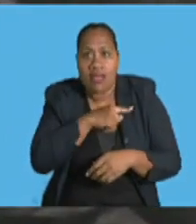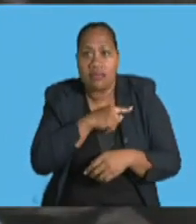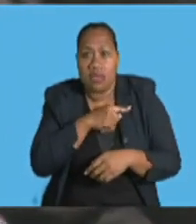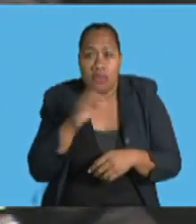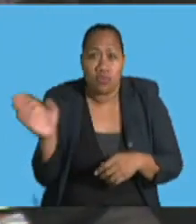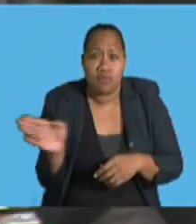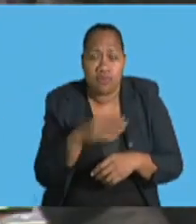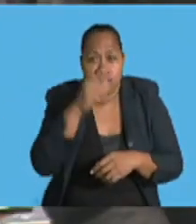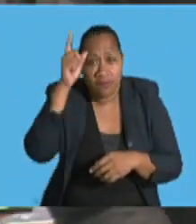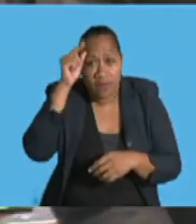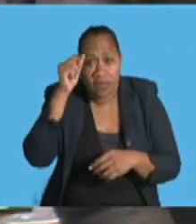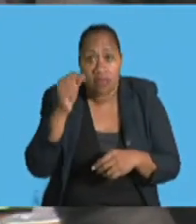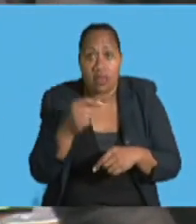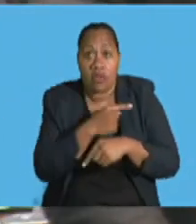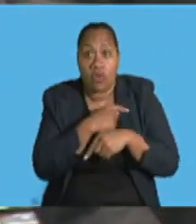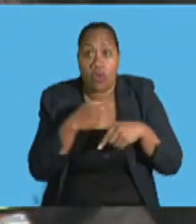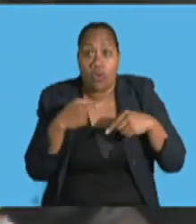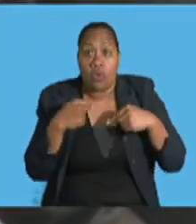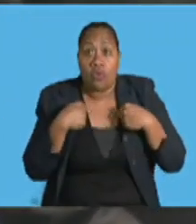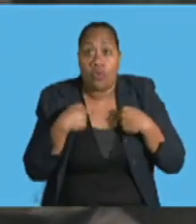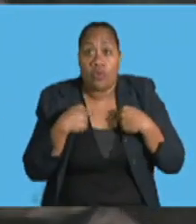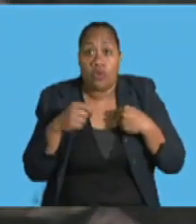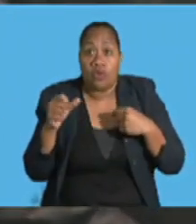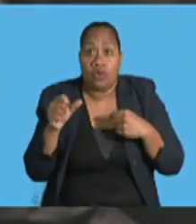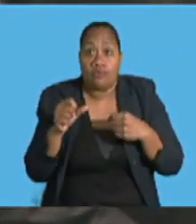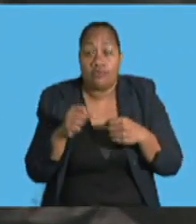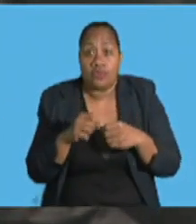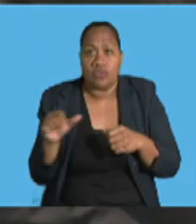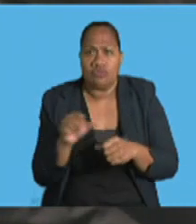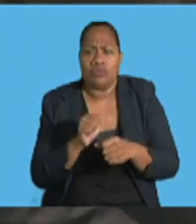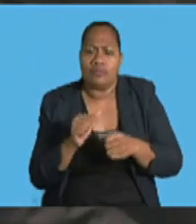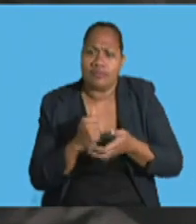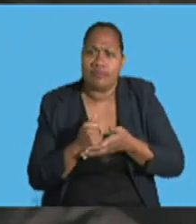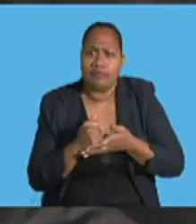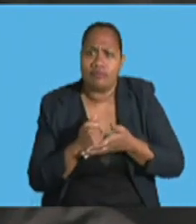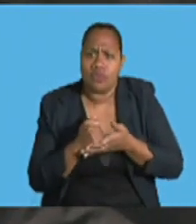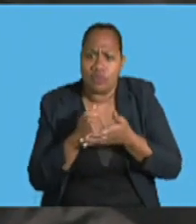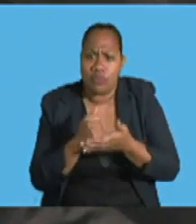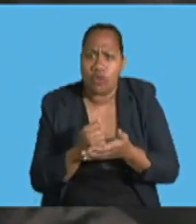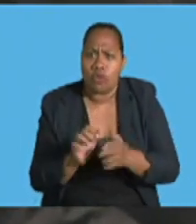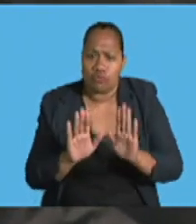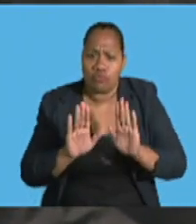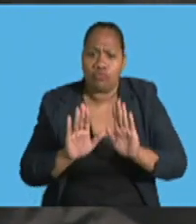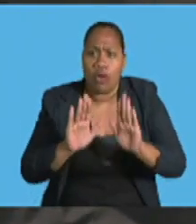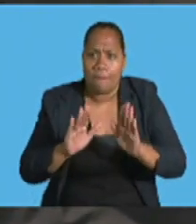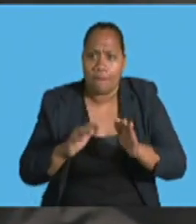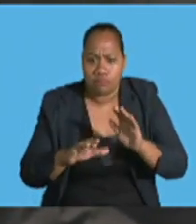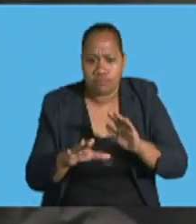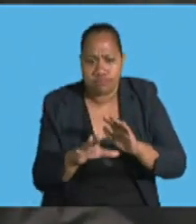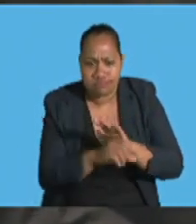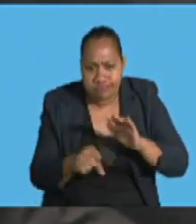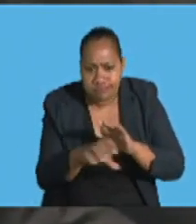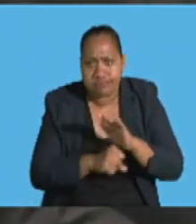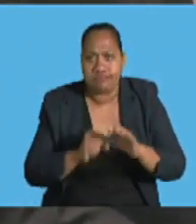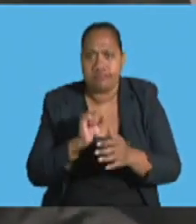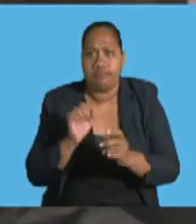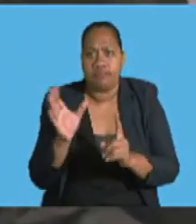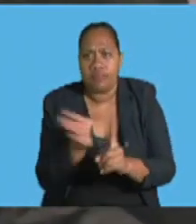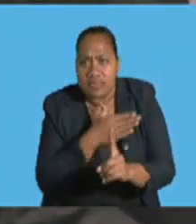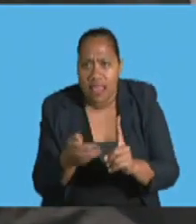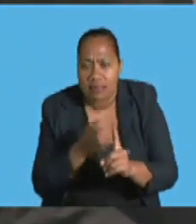will erecting more police posts prevent robberies and attacks that are allegedly being fueled by